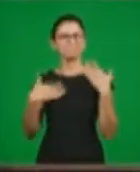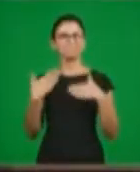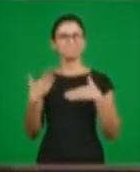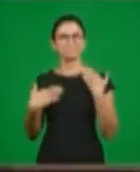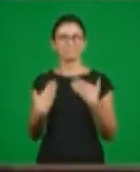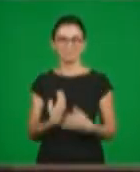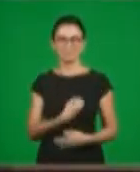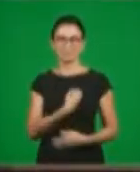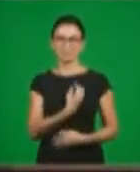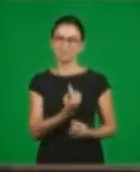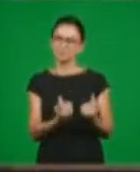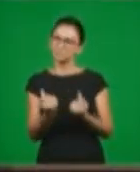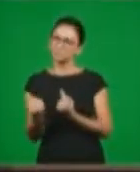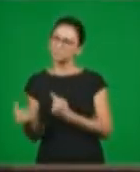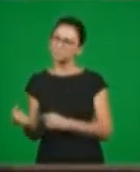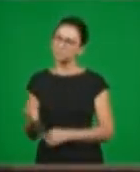morning.